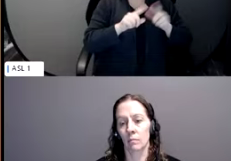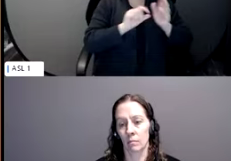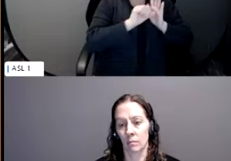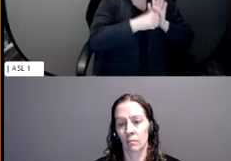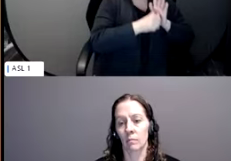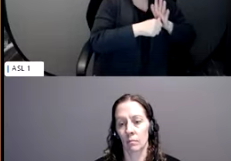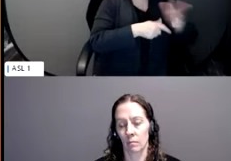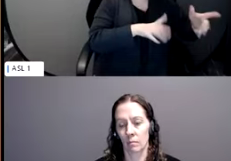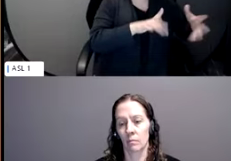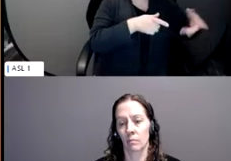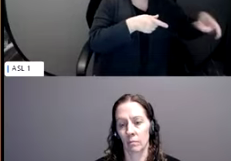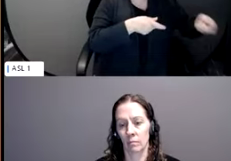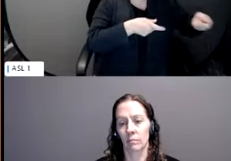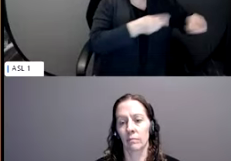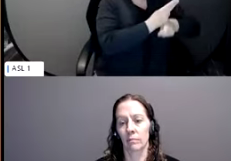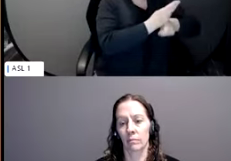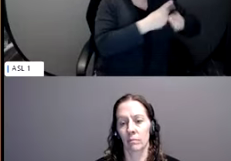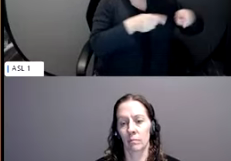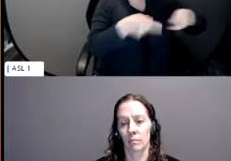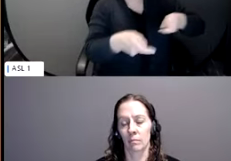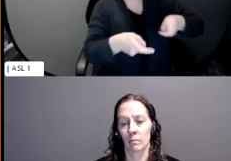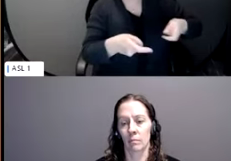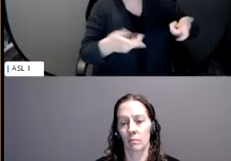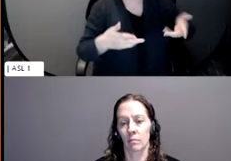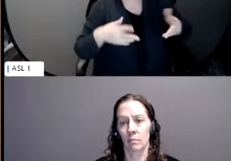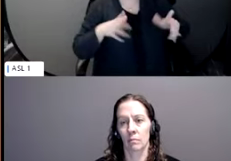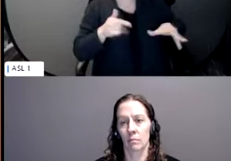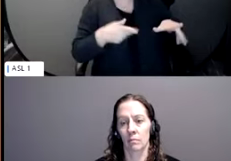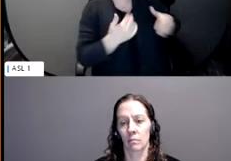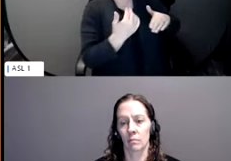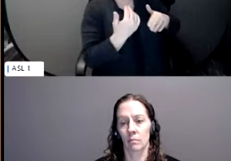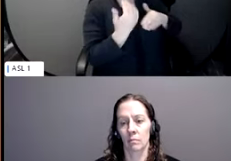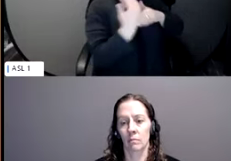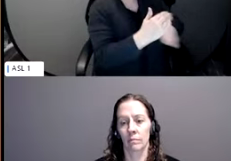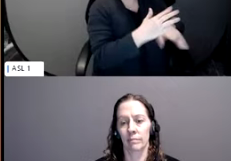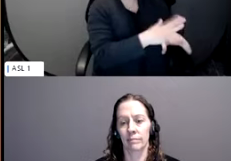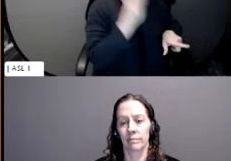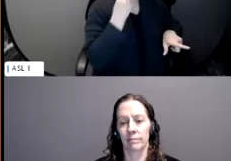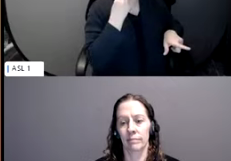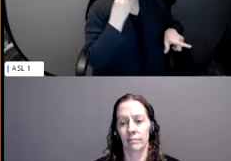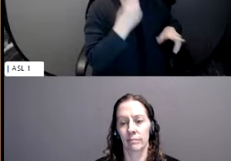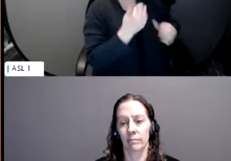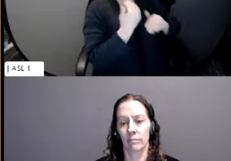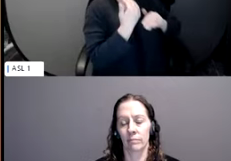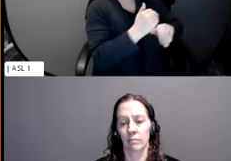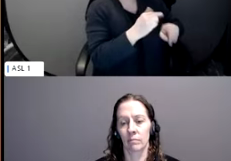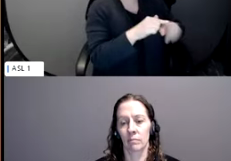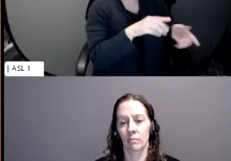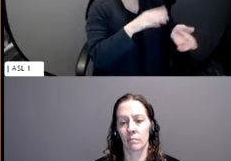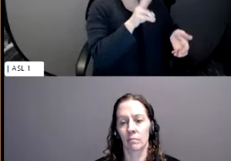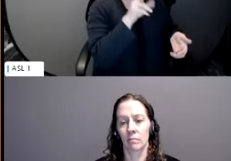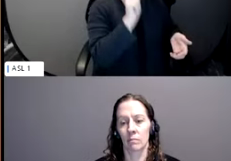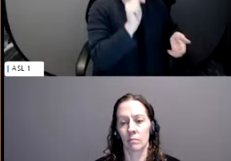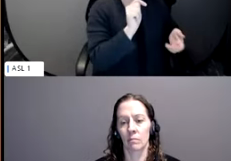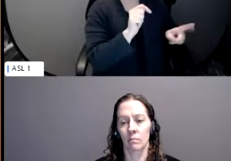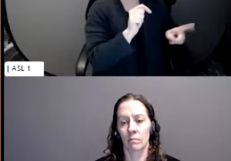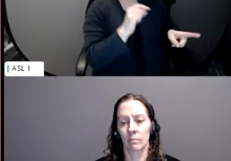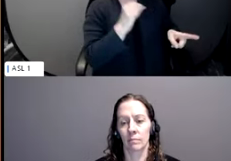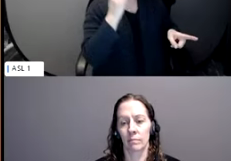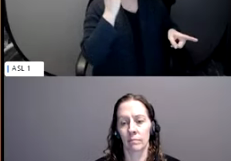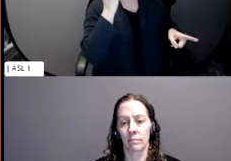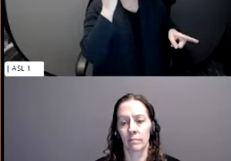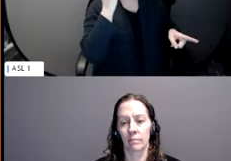coercive control. So a perpetrator might restrict access to food, might restrict access to veterinary care, particularly if they have